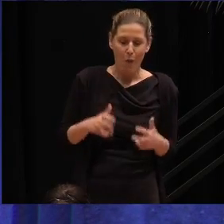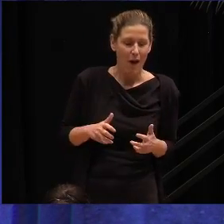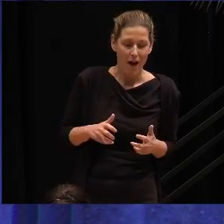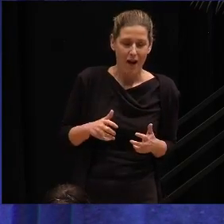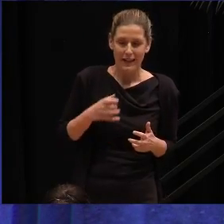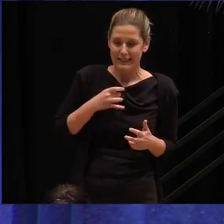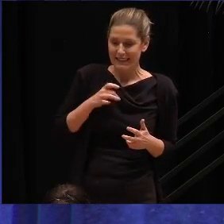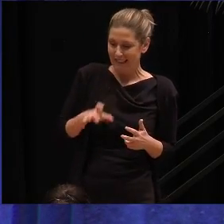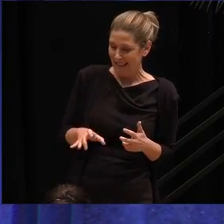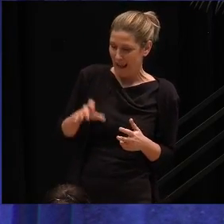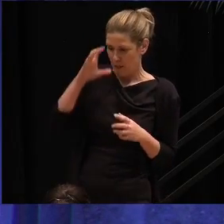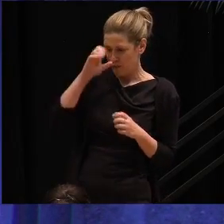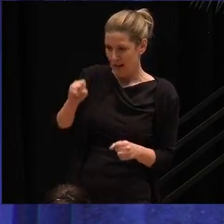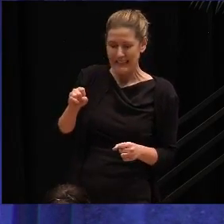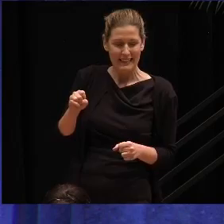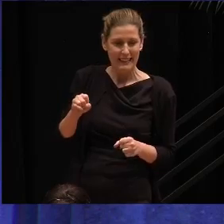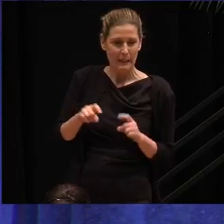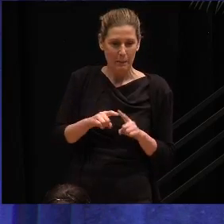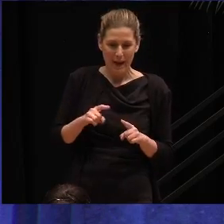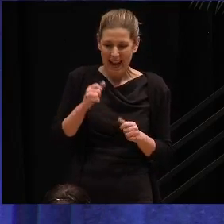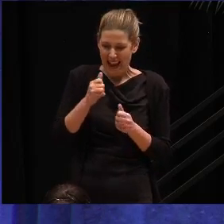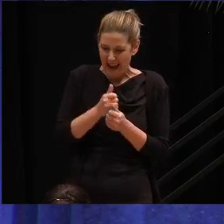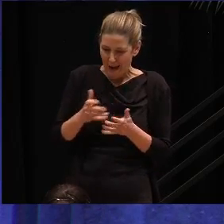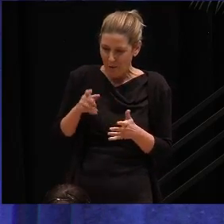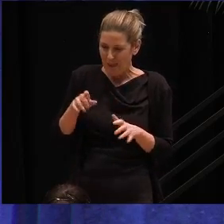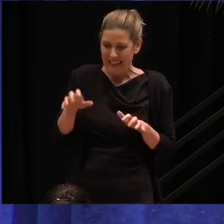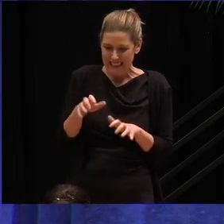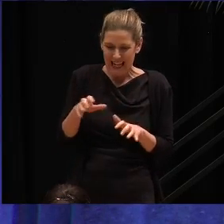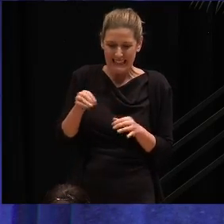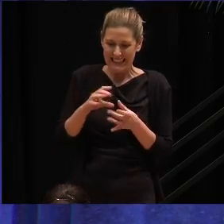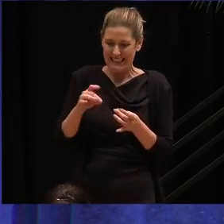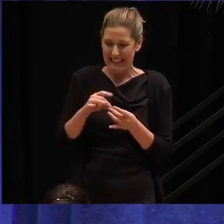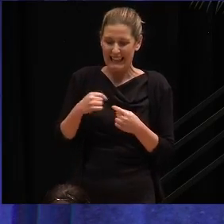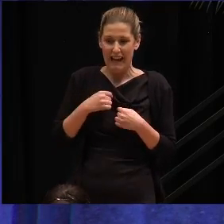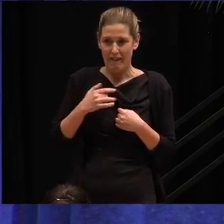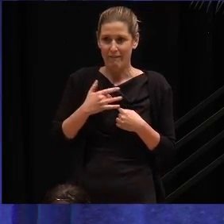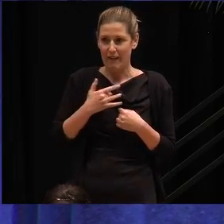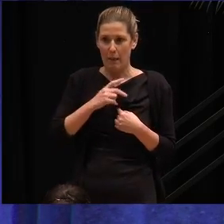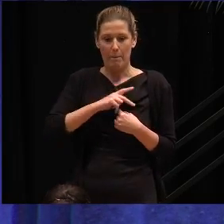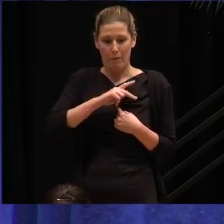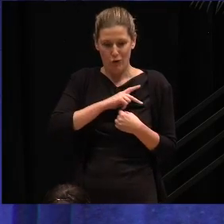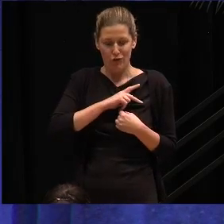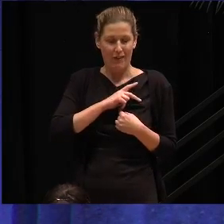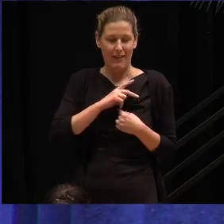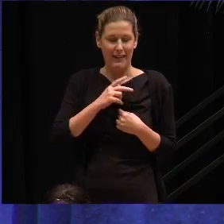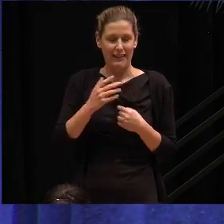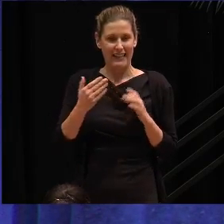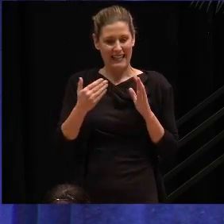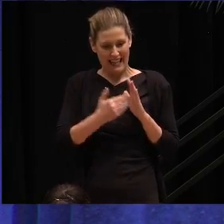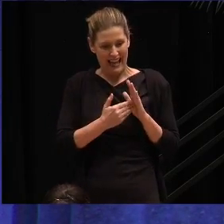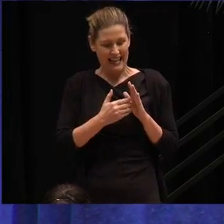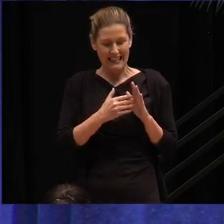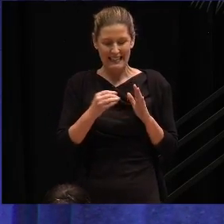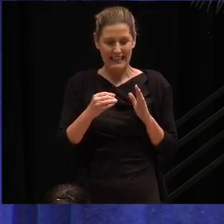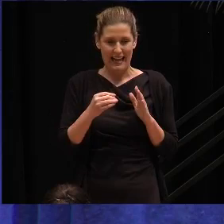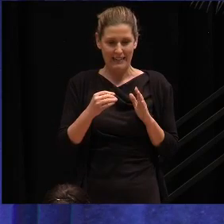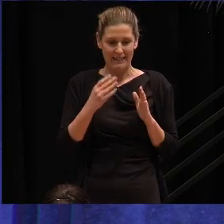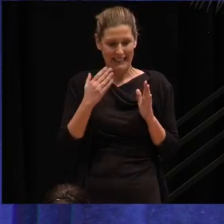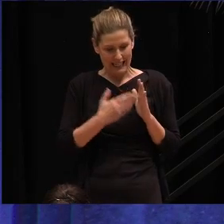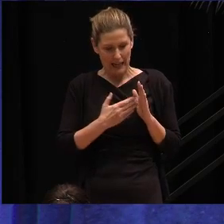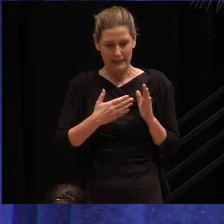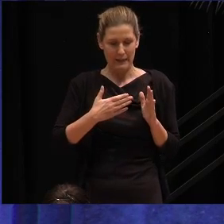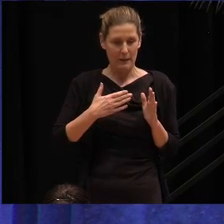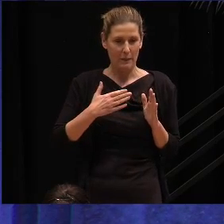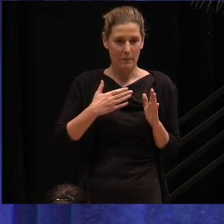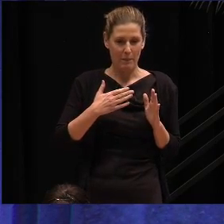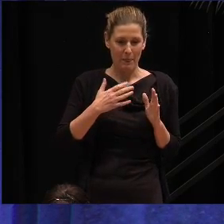dislike the president. It's just that everything he does and says, I find personally, and goes against completely all of the values